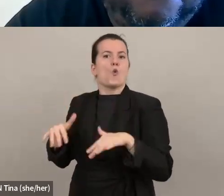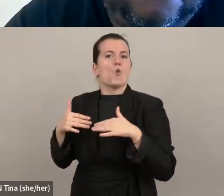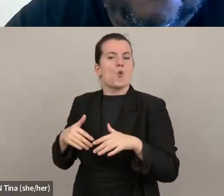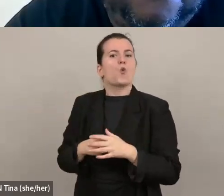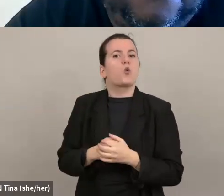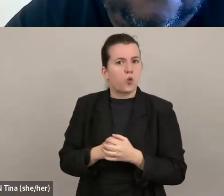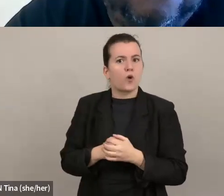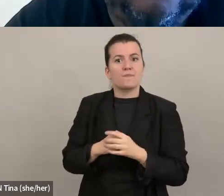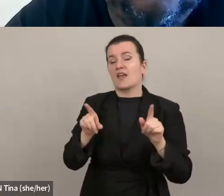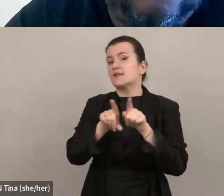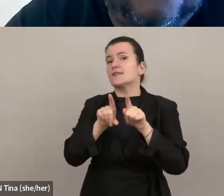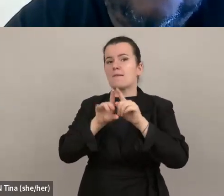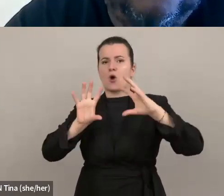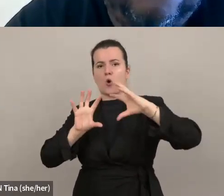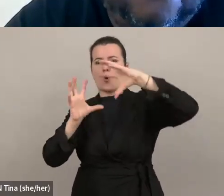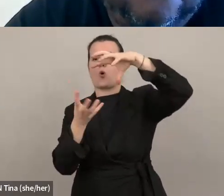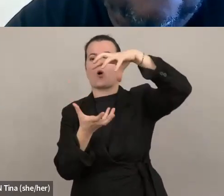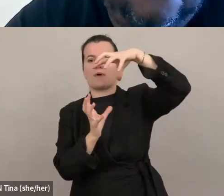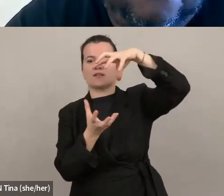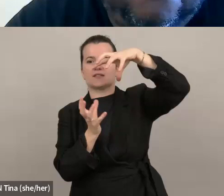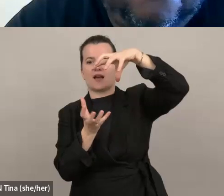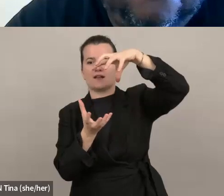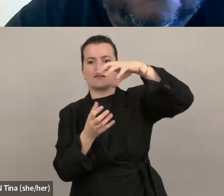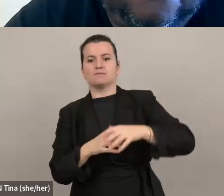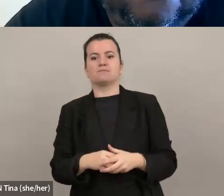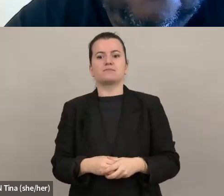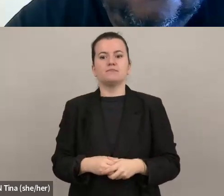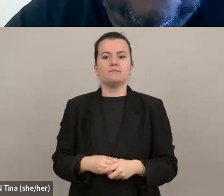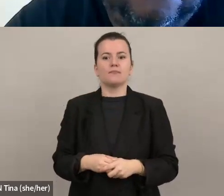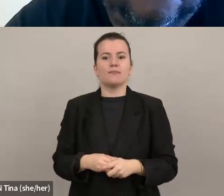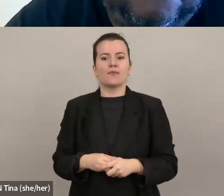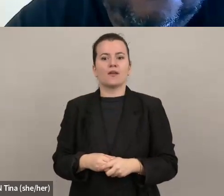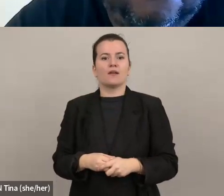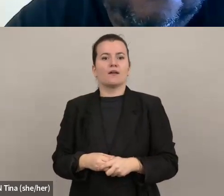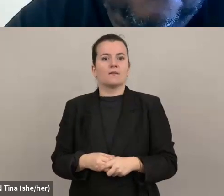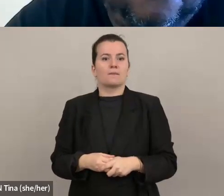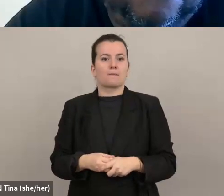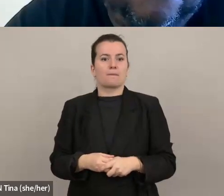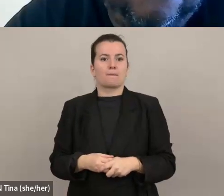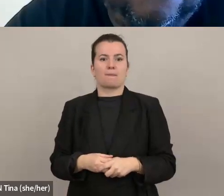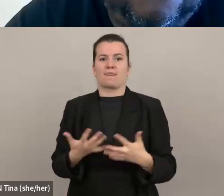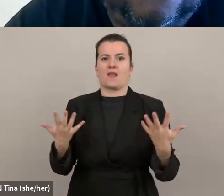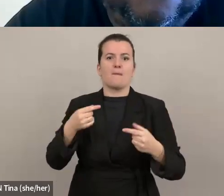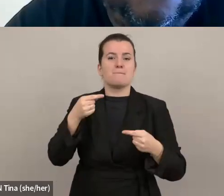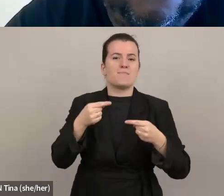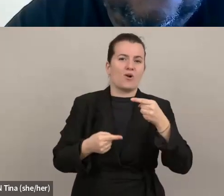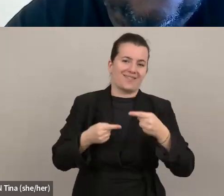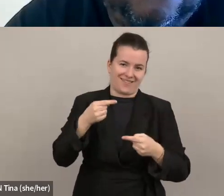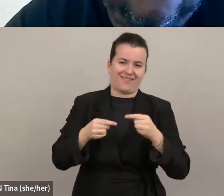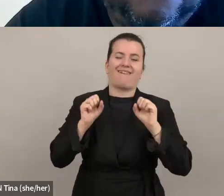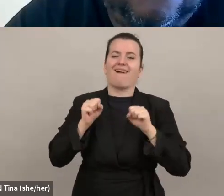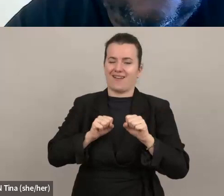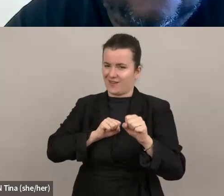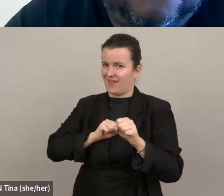example, in the global south, where, the context, particularly even for political narratives,